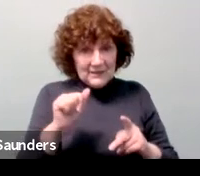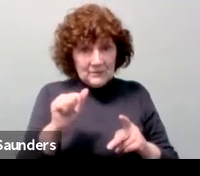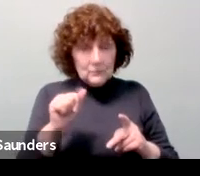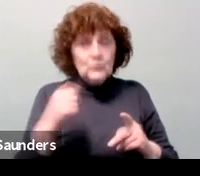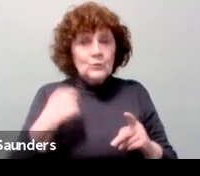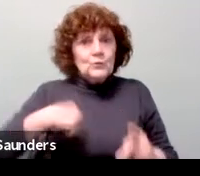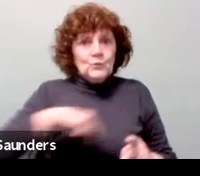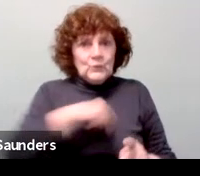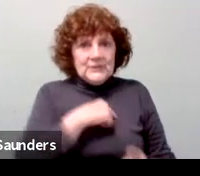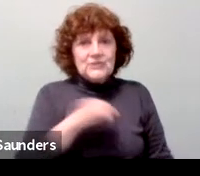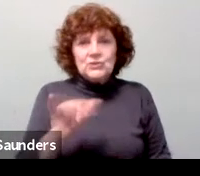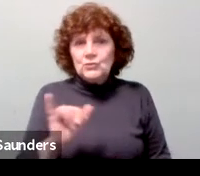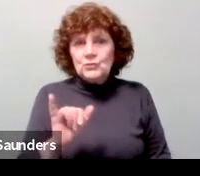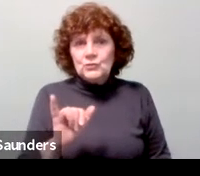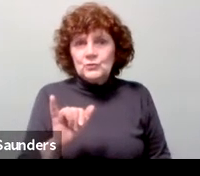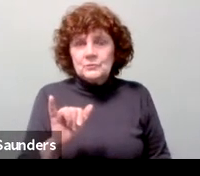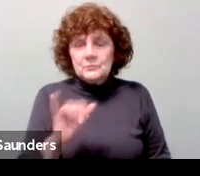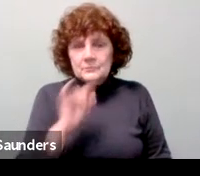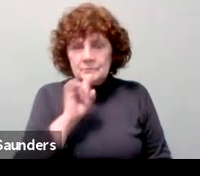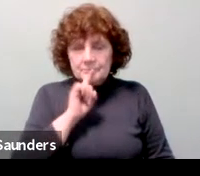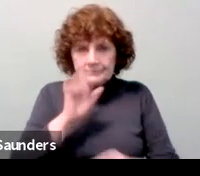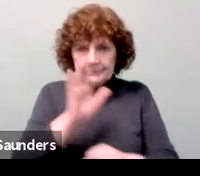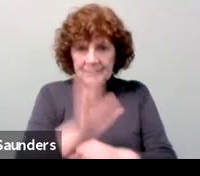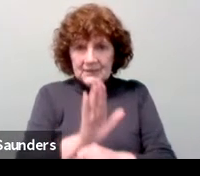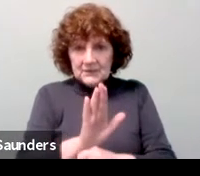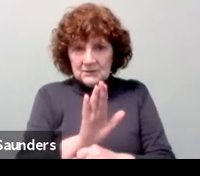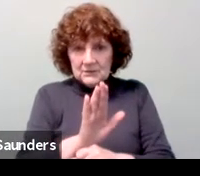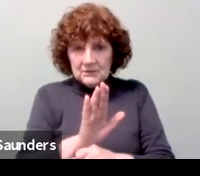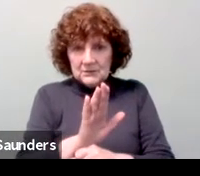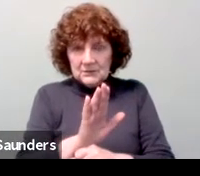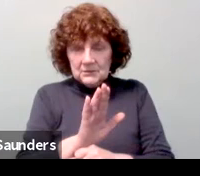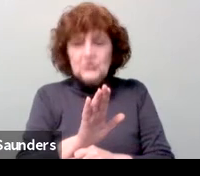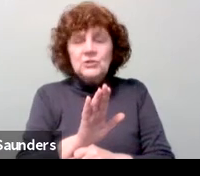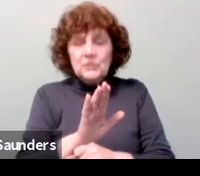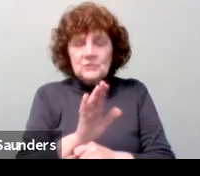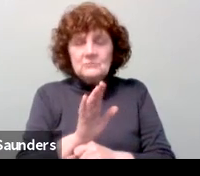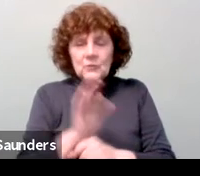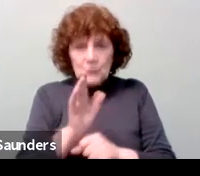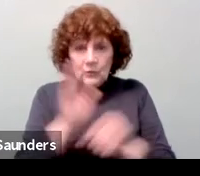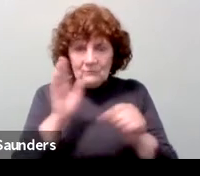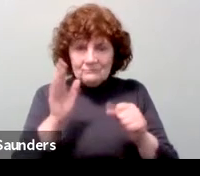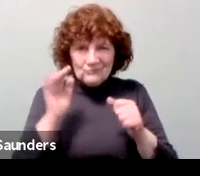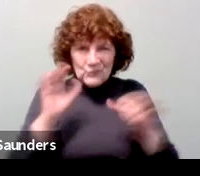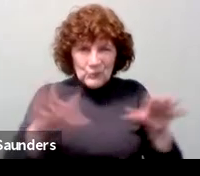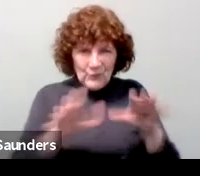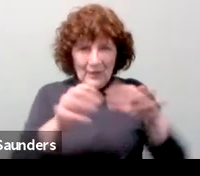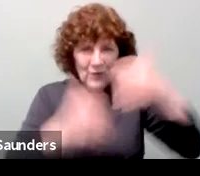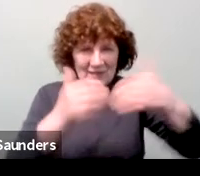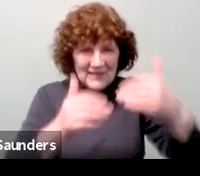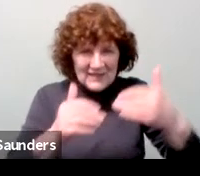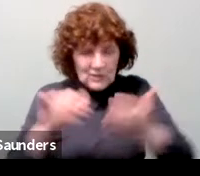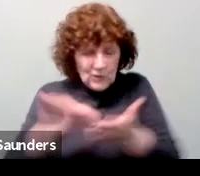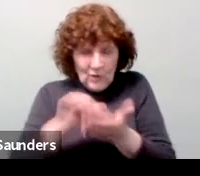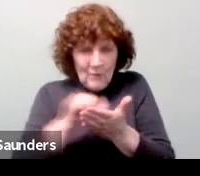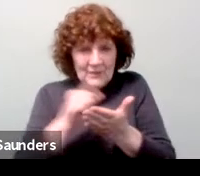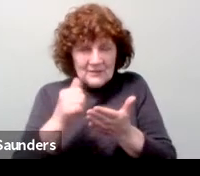too commit ourselves once again to the process that the Talmud reminds us is so very